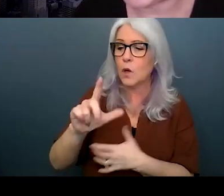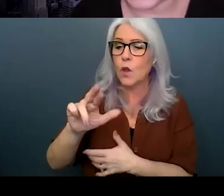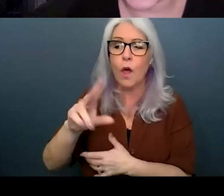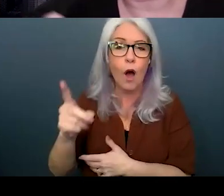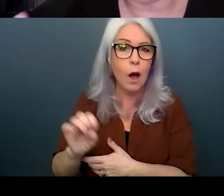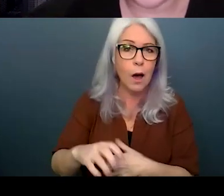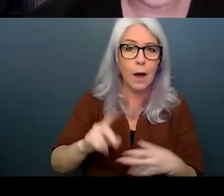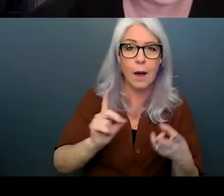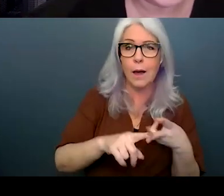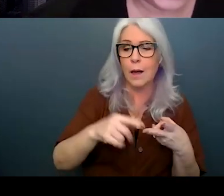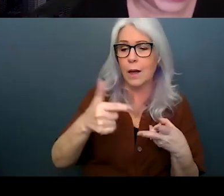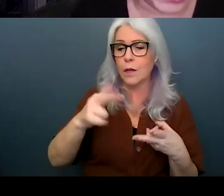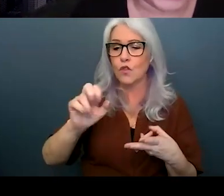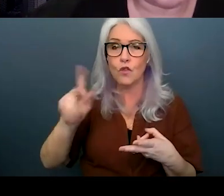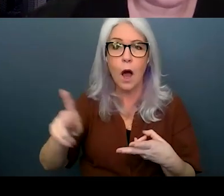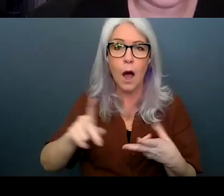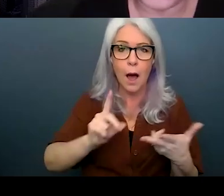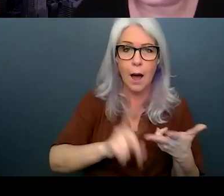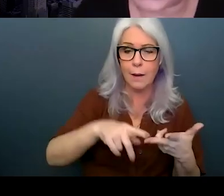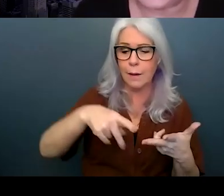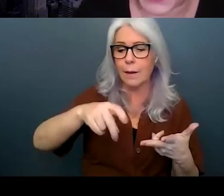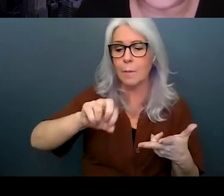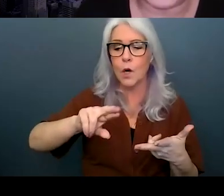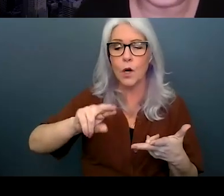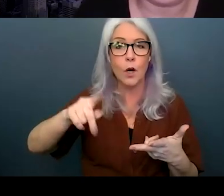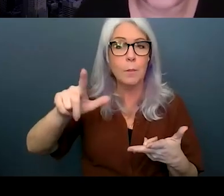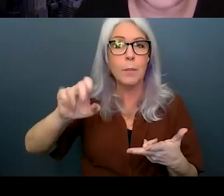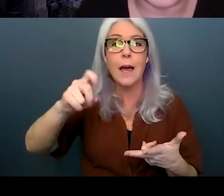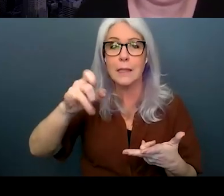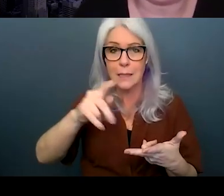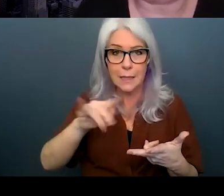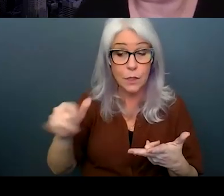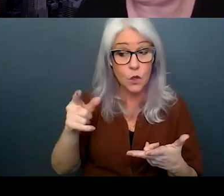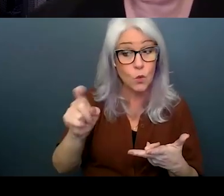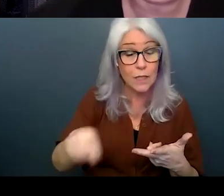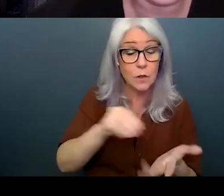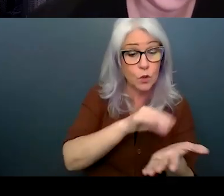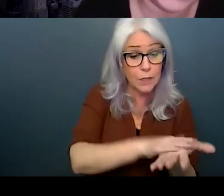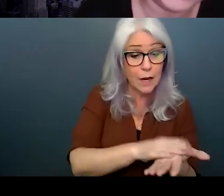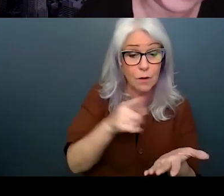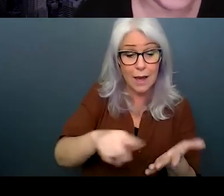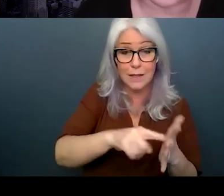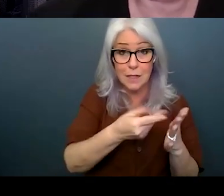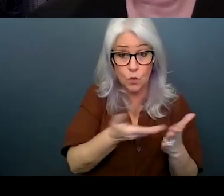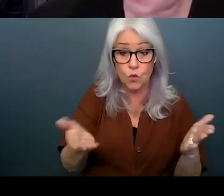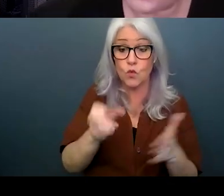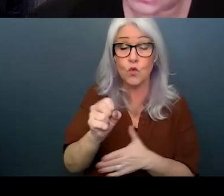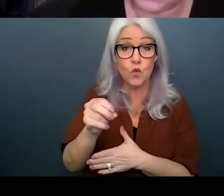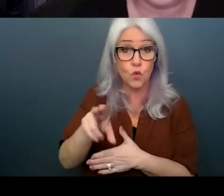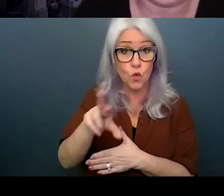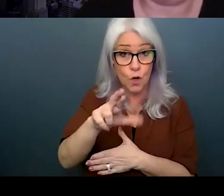Grok, Perplexity, any of those. You need to cite that as a source when you use its ideas